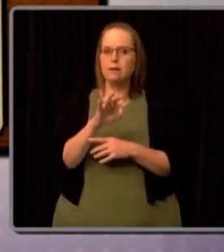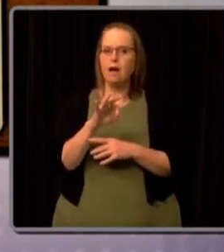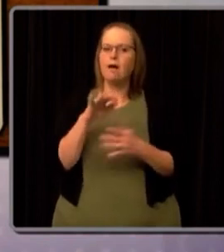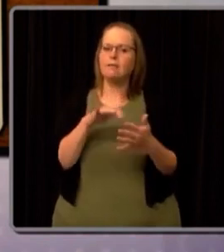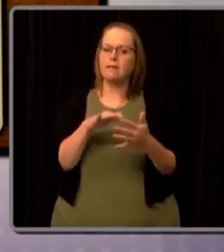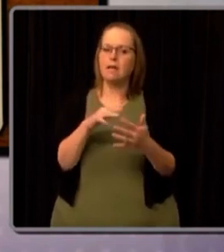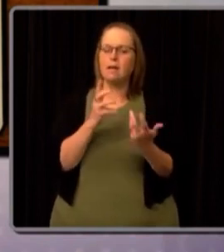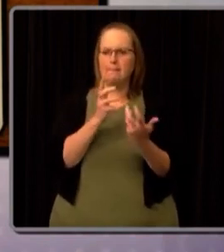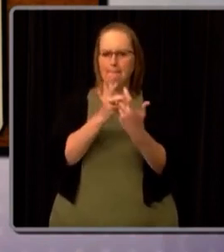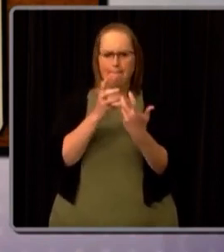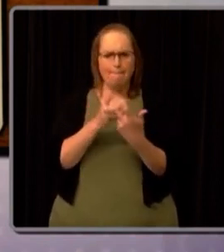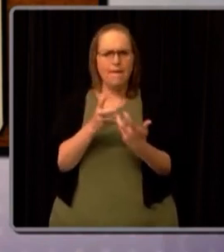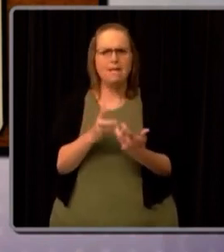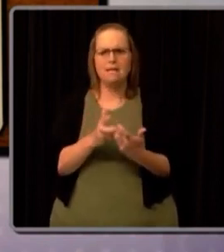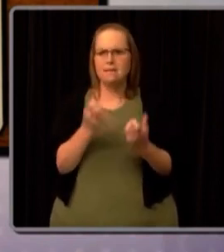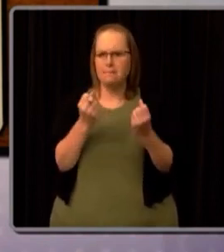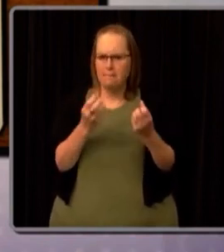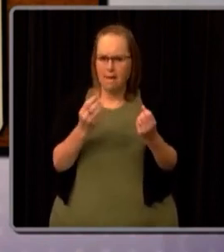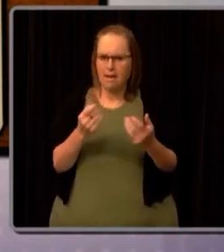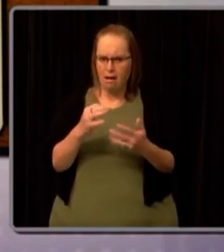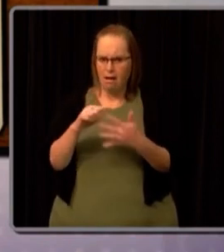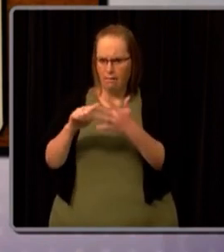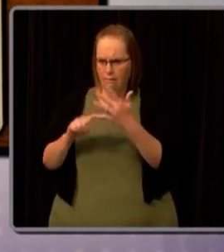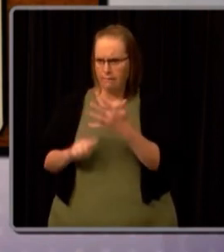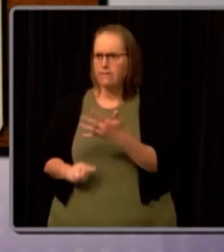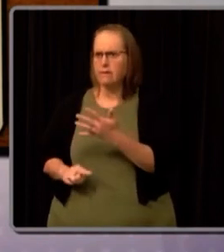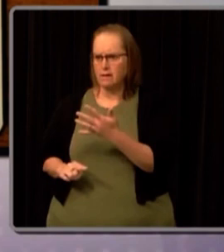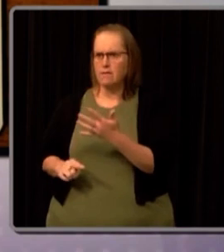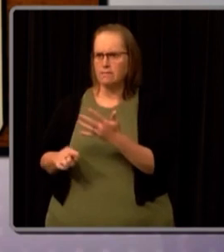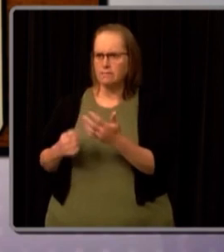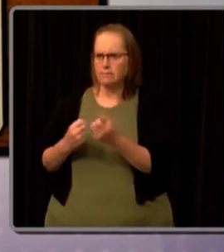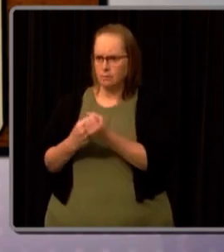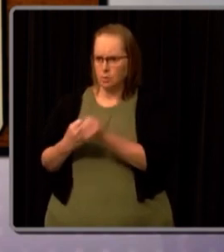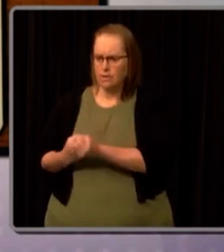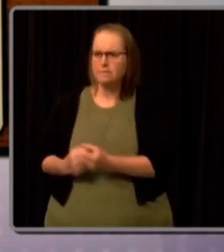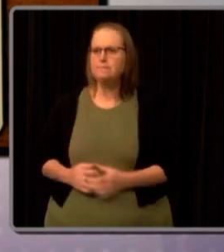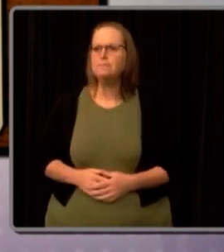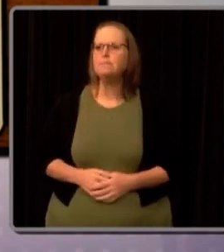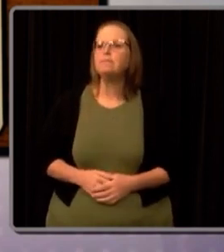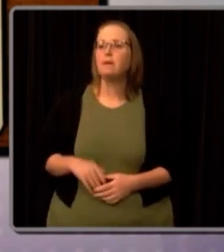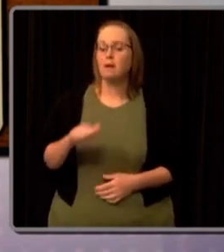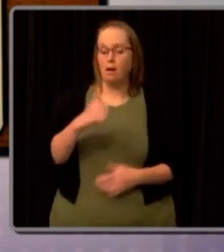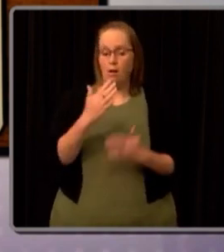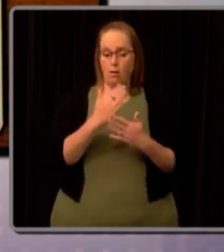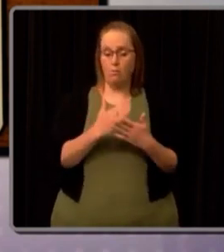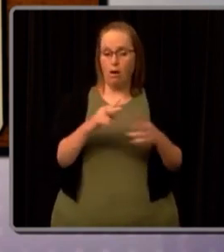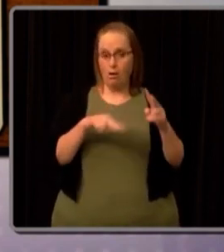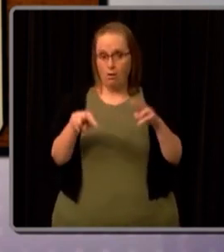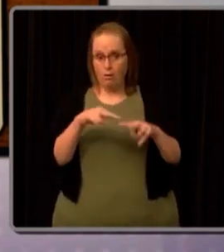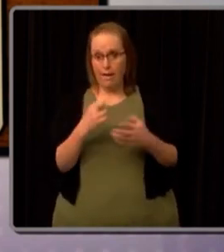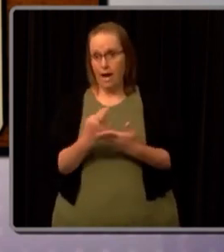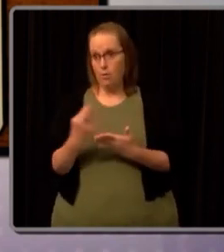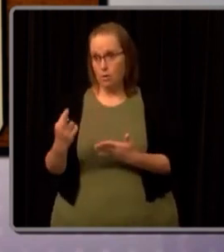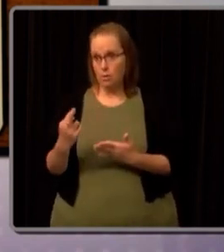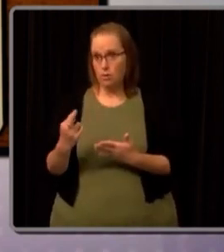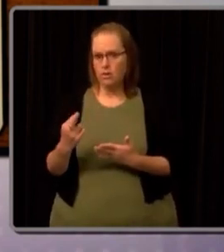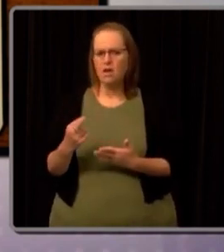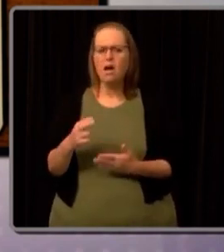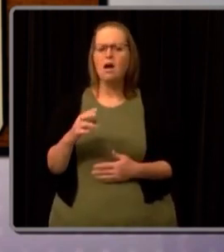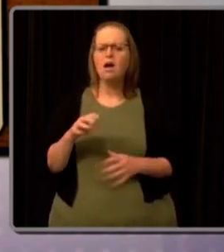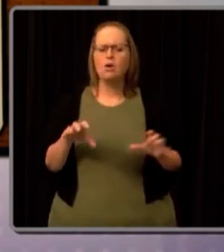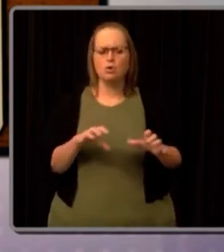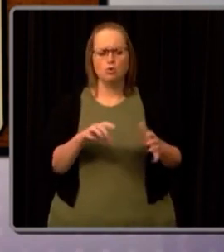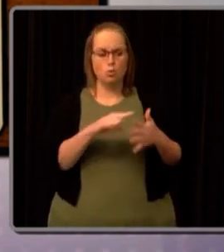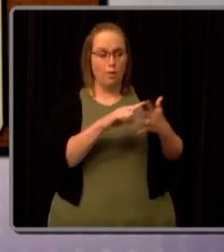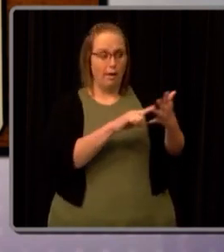of those. And another piece that we find really important as we're looking at resources is, does it fit our portrait of a